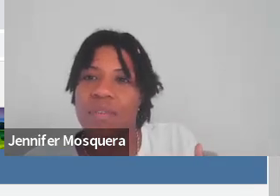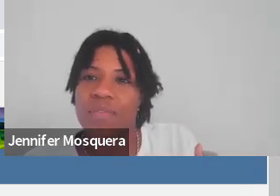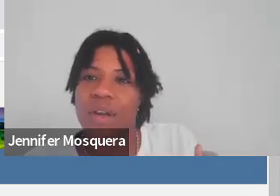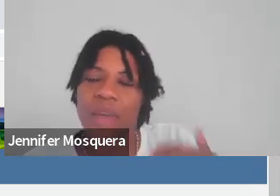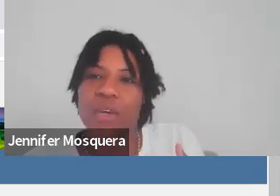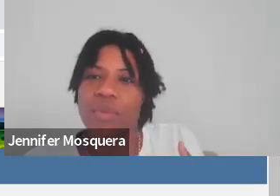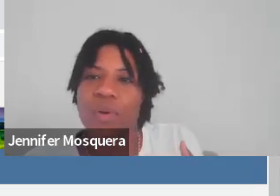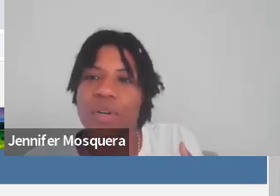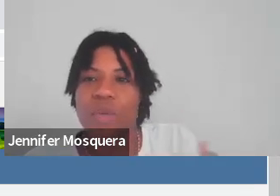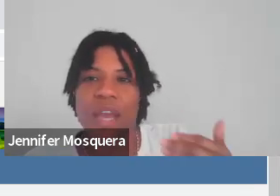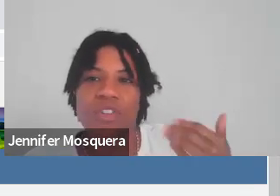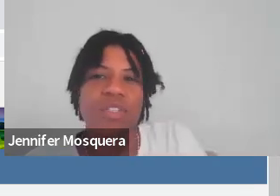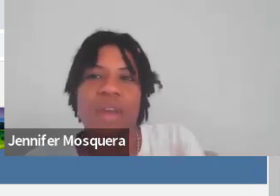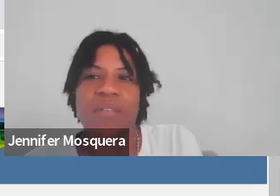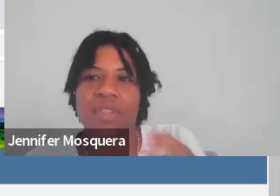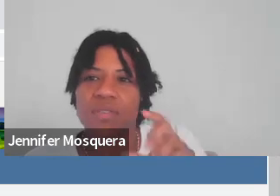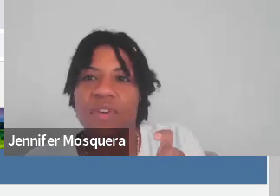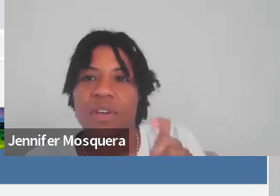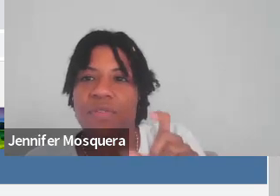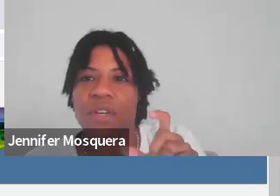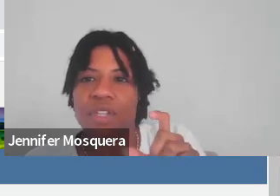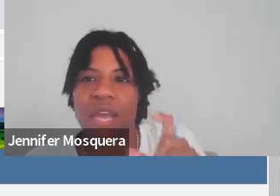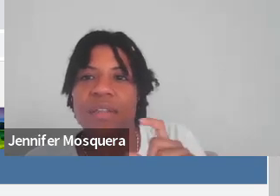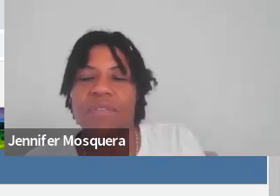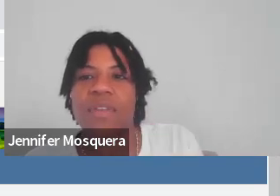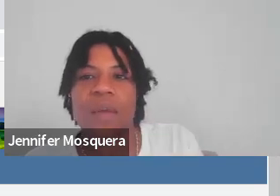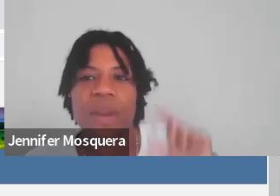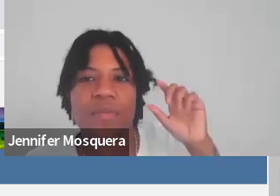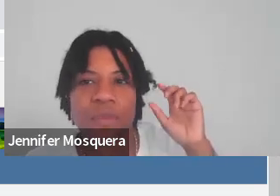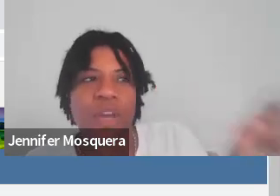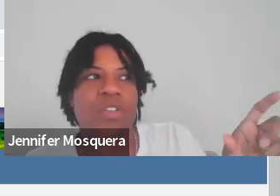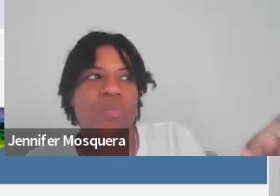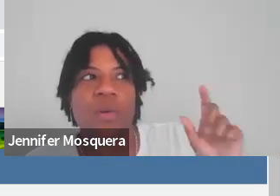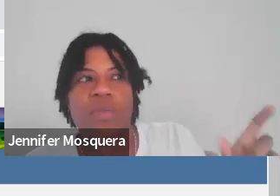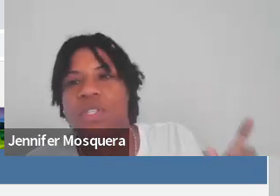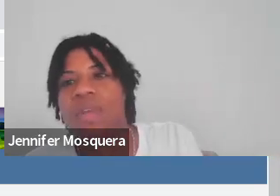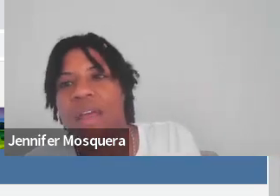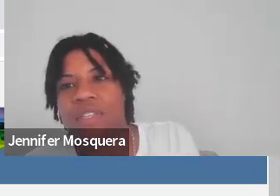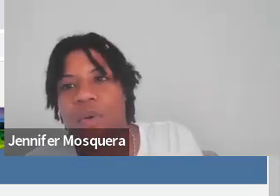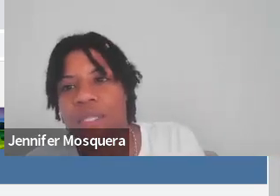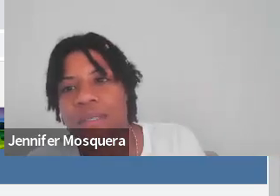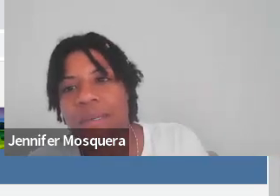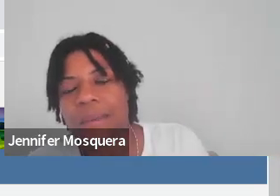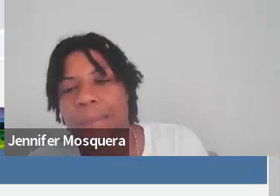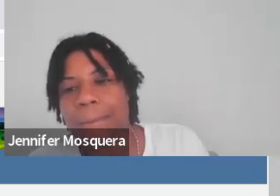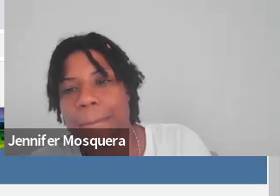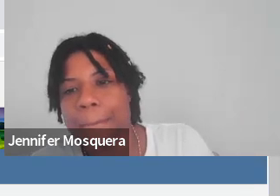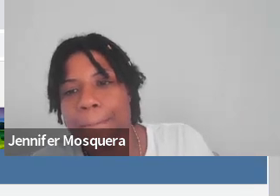report stuff, annual reports, we actually do have the defer functionality for that, but for projects and programs, we do not at this